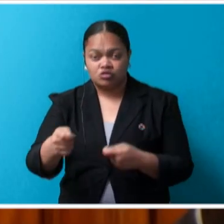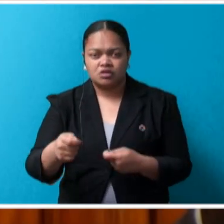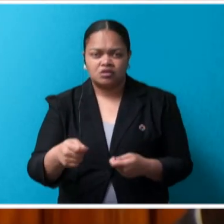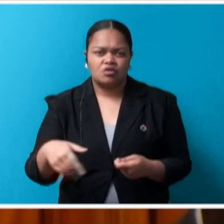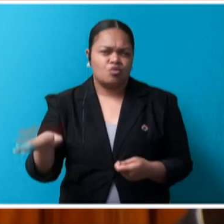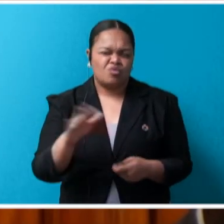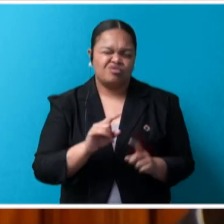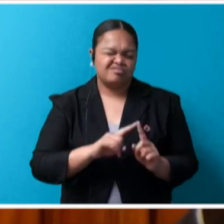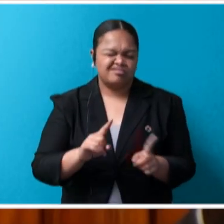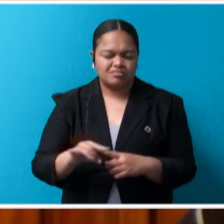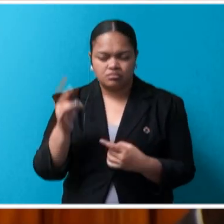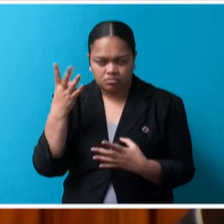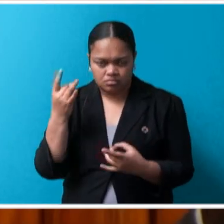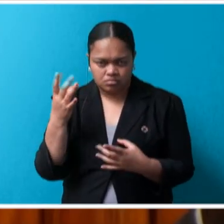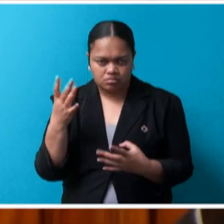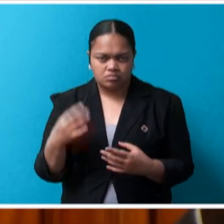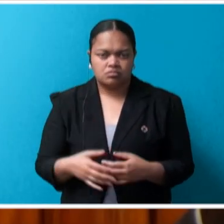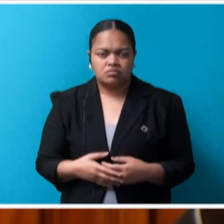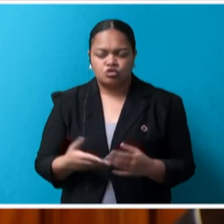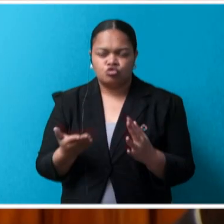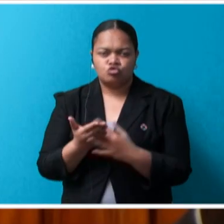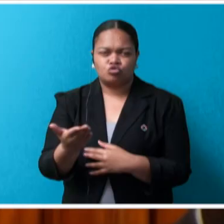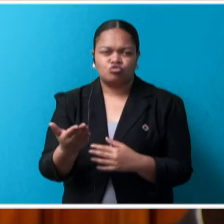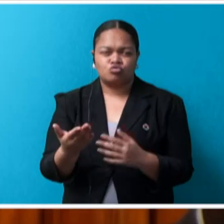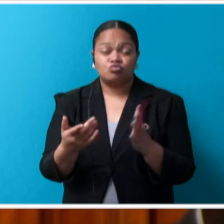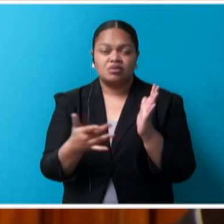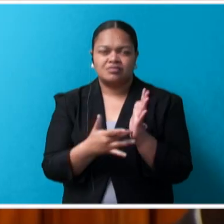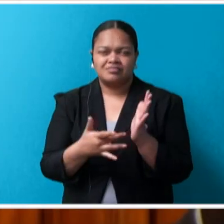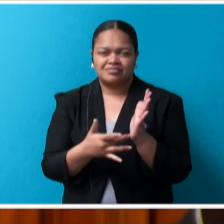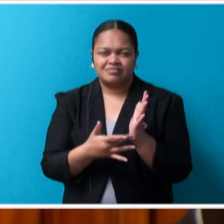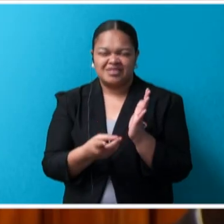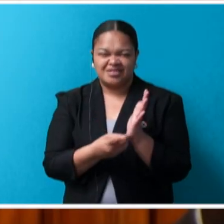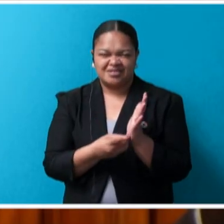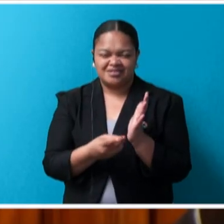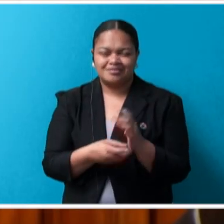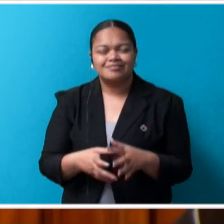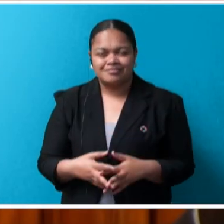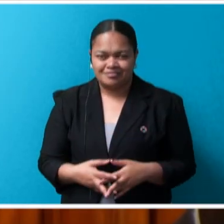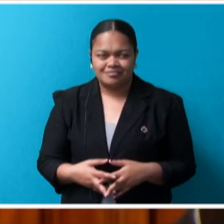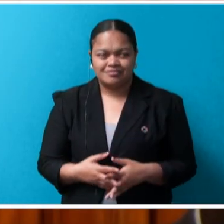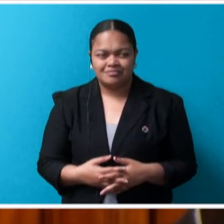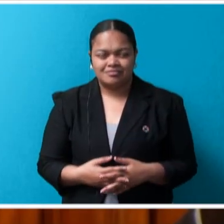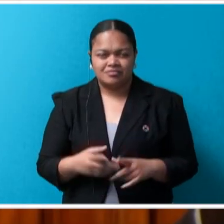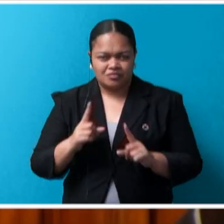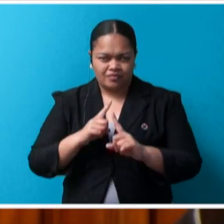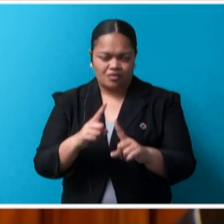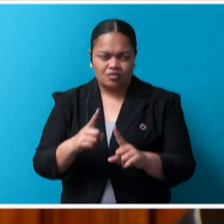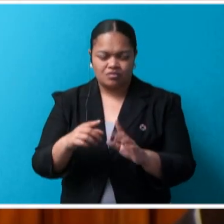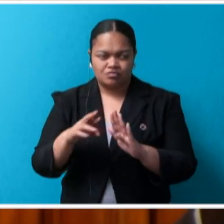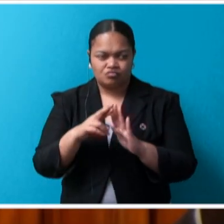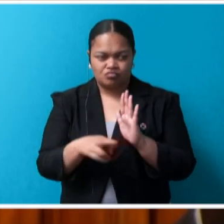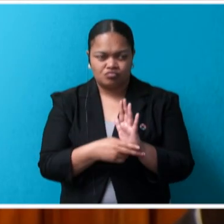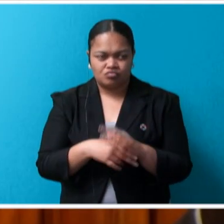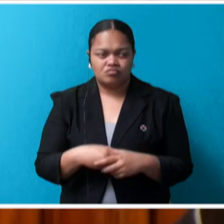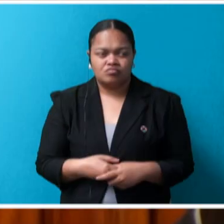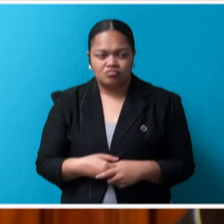trade-related information through a single electronic platform, reducing duplication, lowering compliance costs, and accelerating